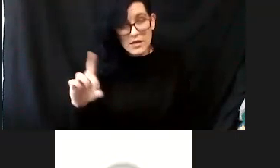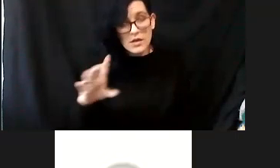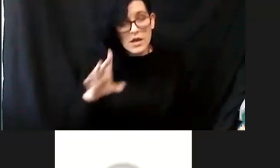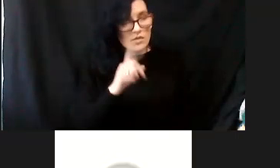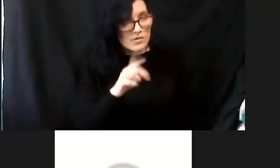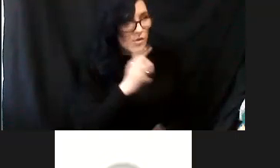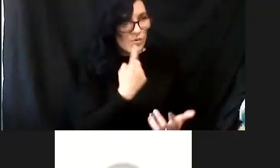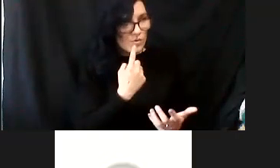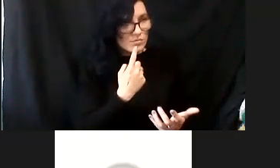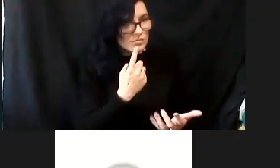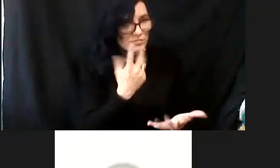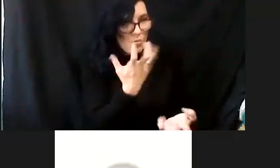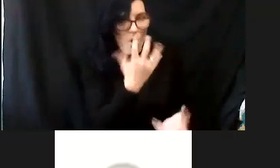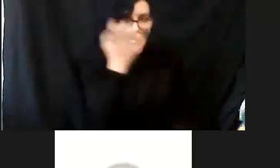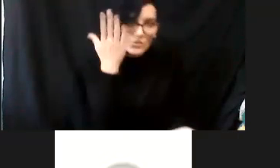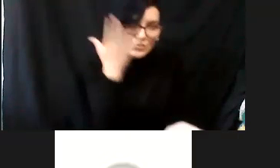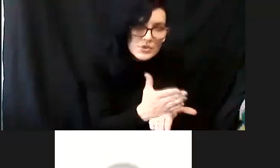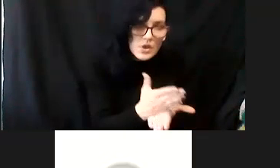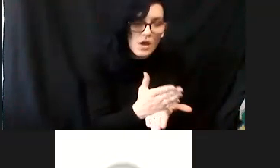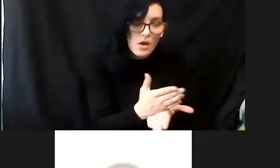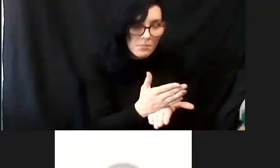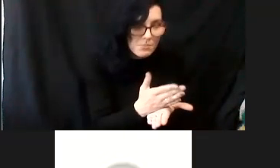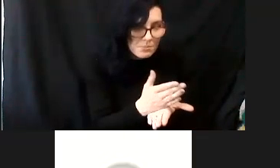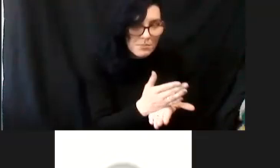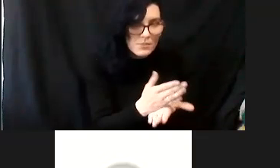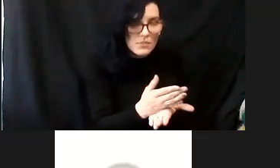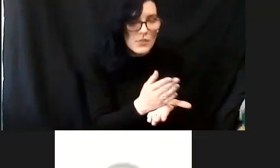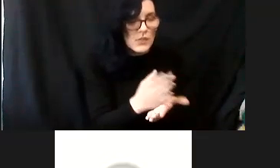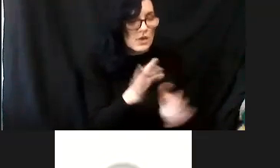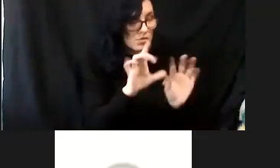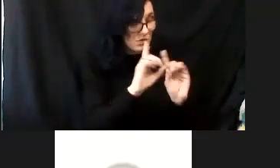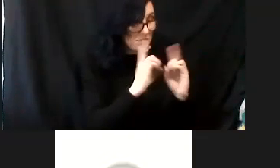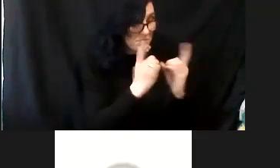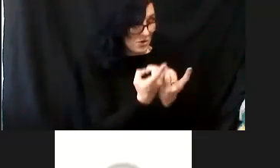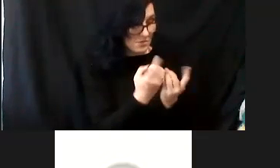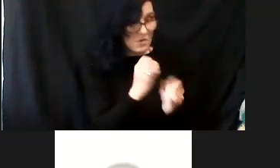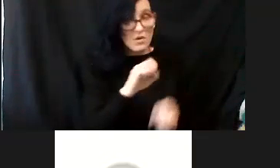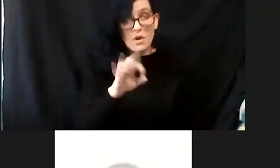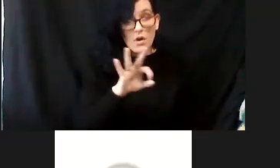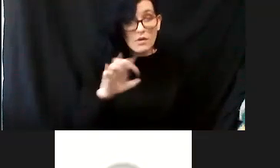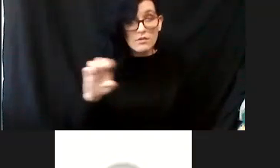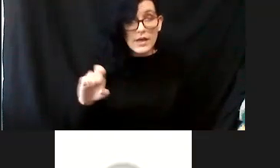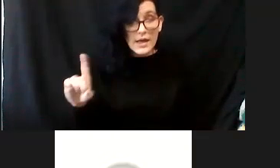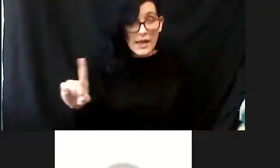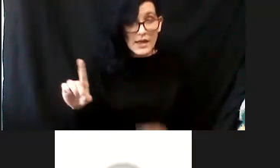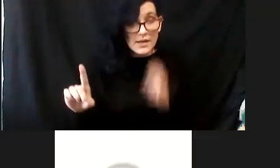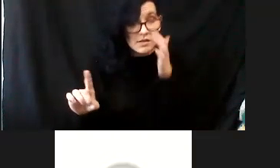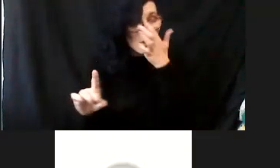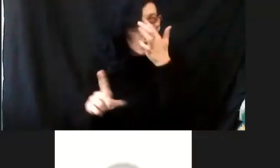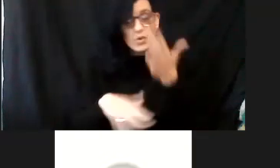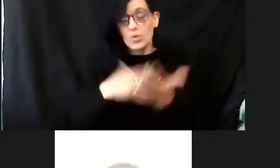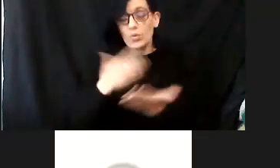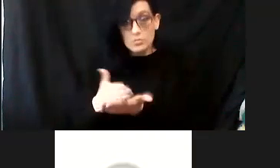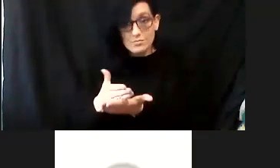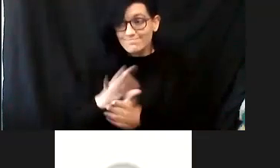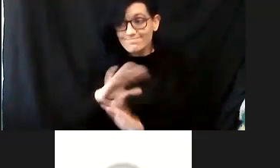injunction that would stop the Department of Ed from these garnishments and would require them to give that money